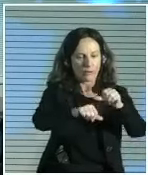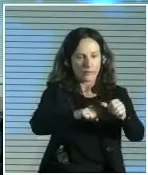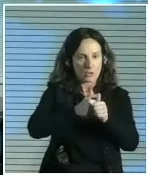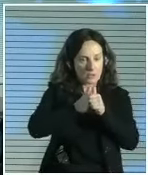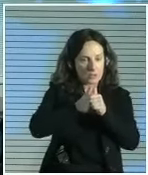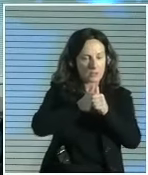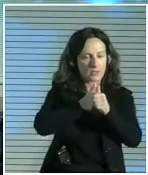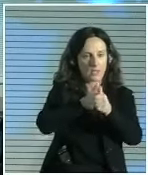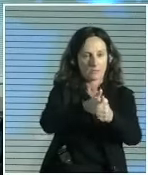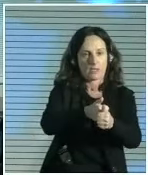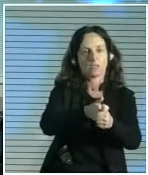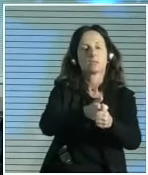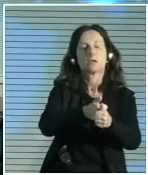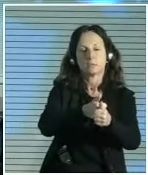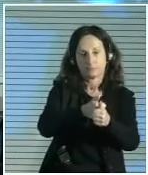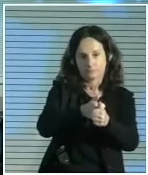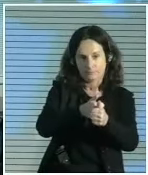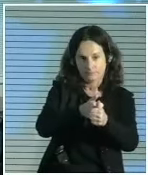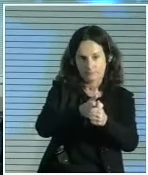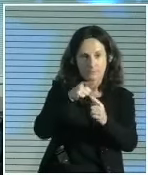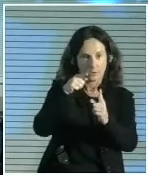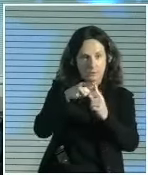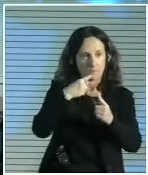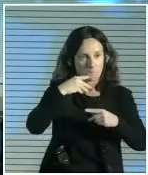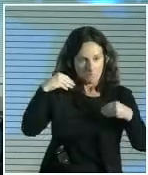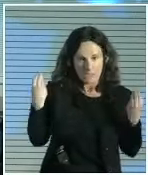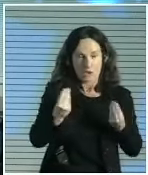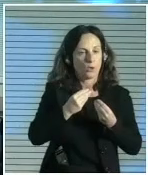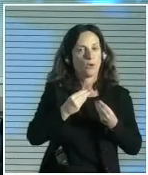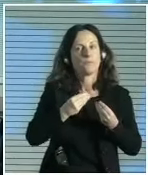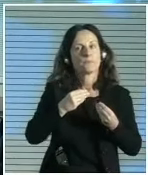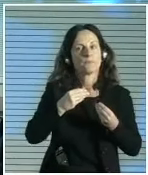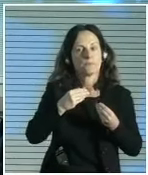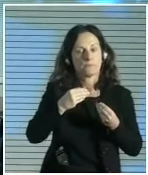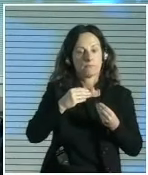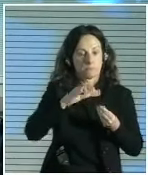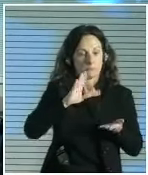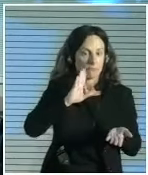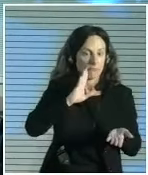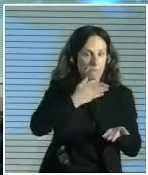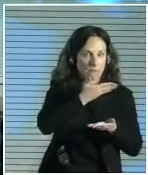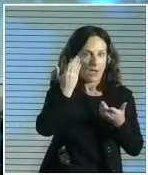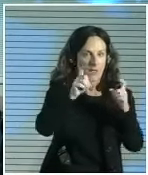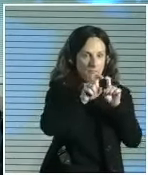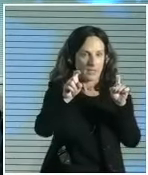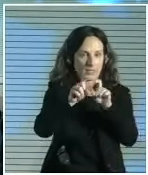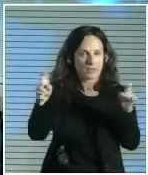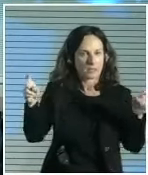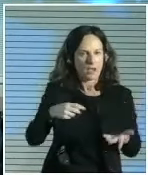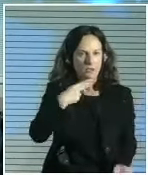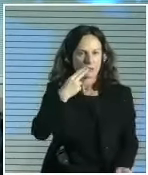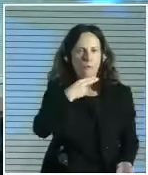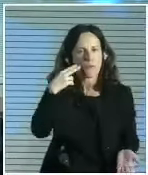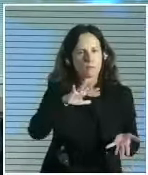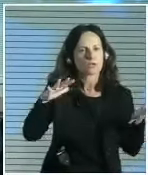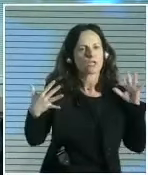can all of those that are making these commitments to transform. So thank you, Wassim. Our